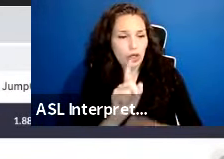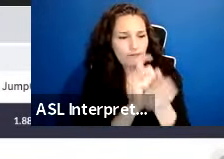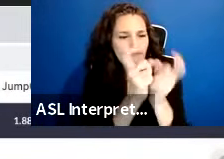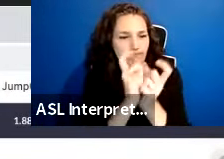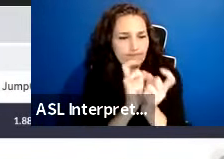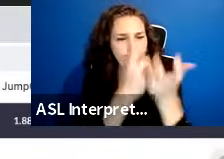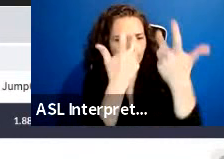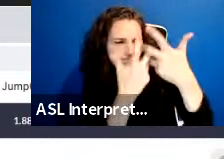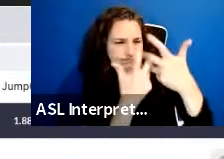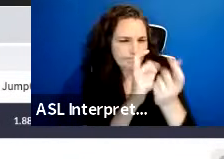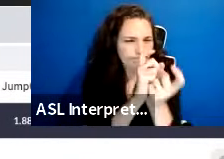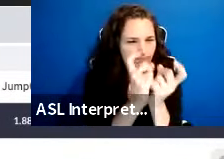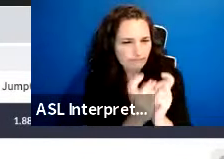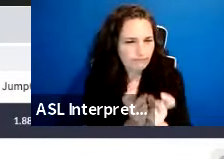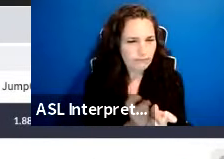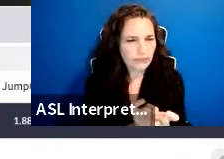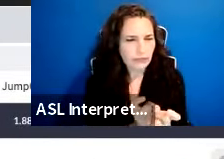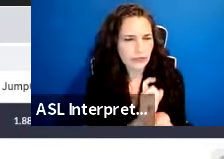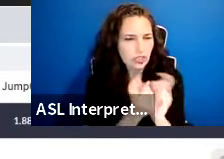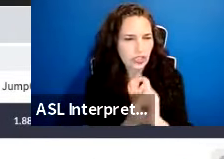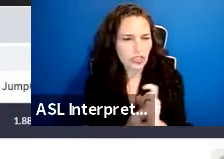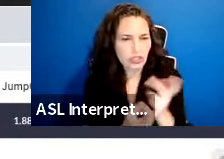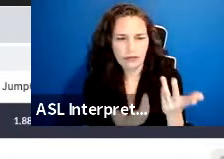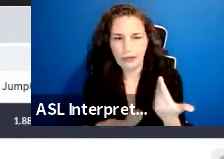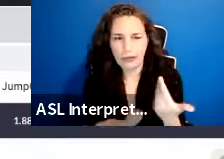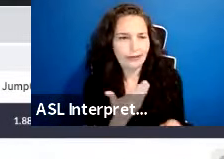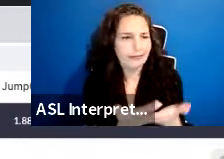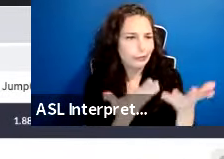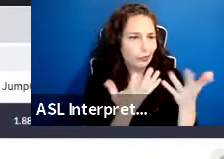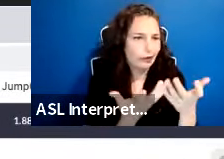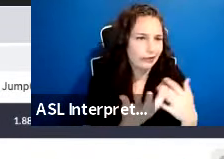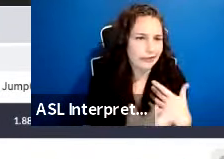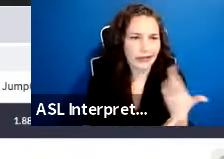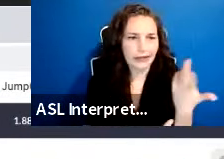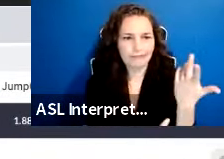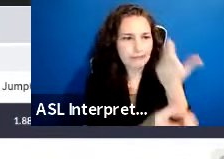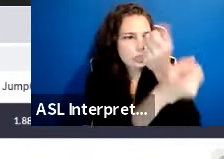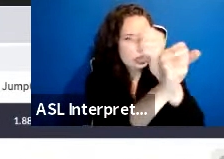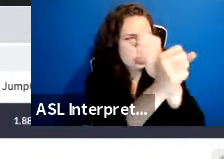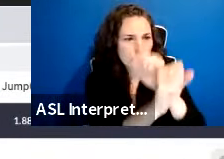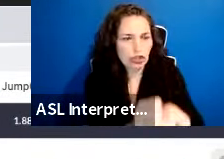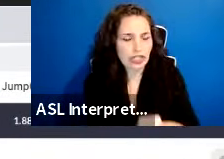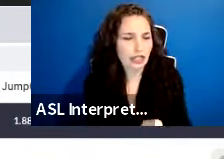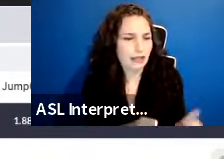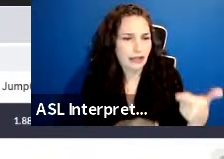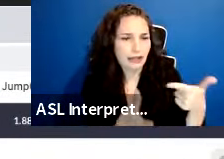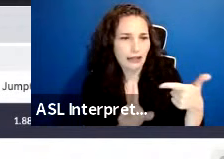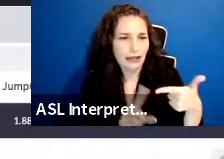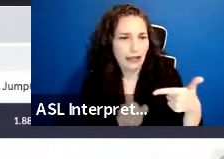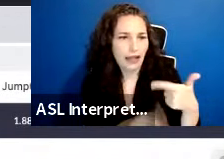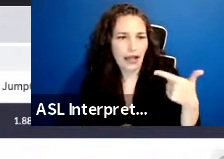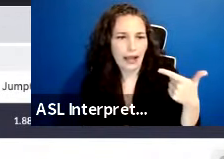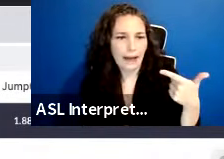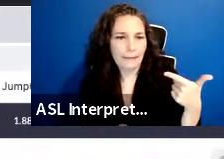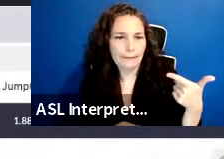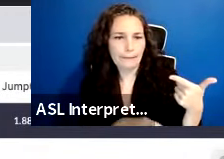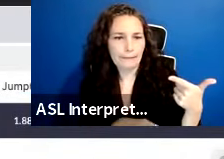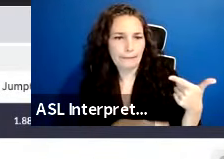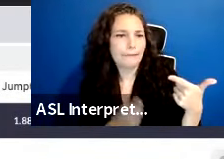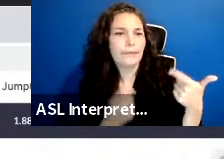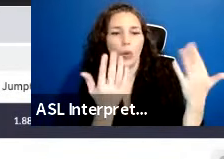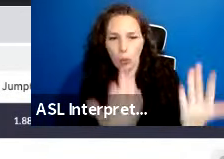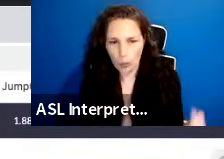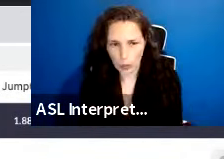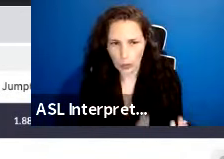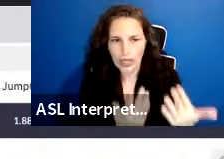customize everything about your Zoom meetings. You can customize security. Again, you can enable the waiting